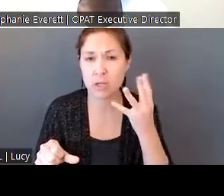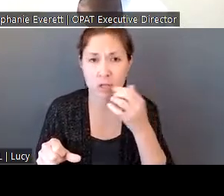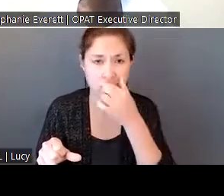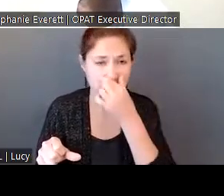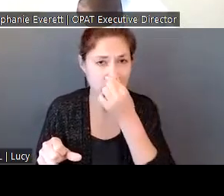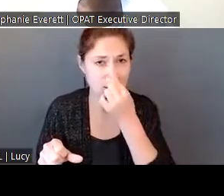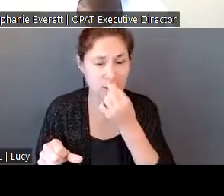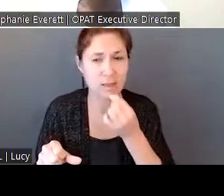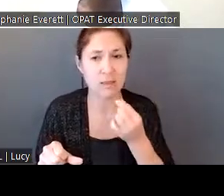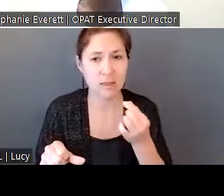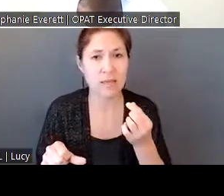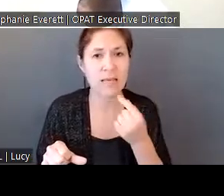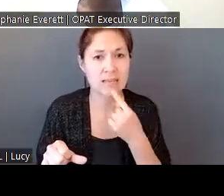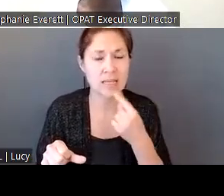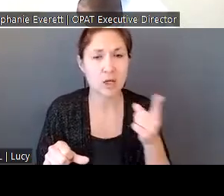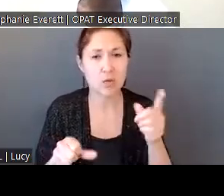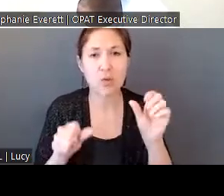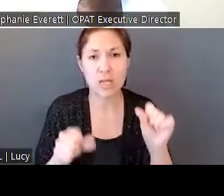us.